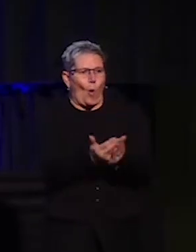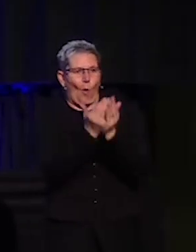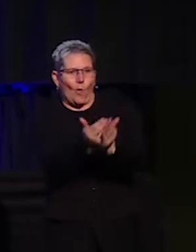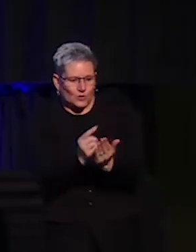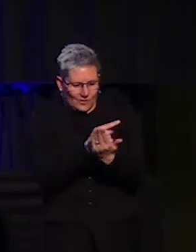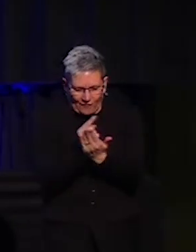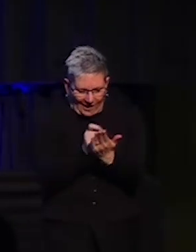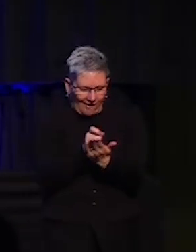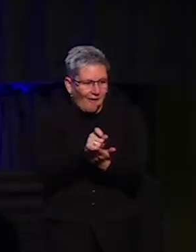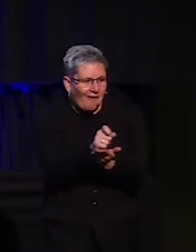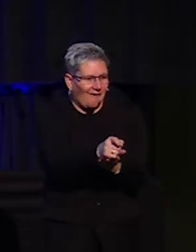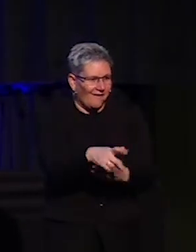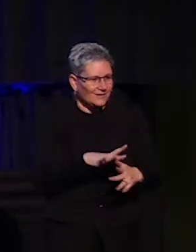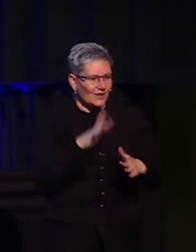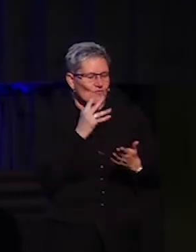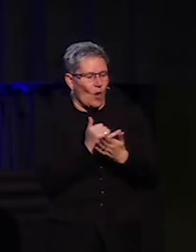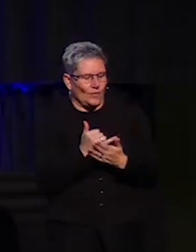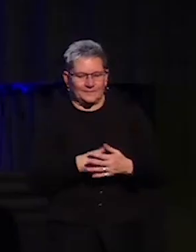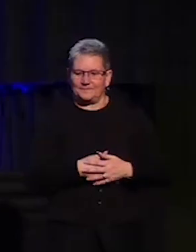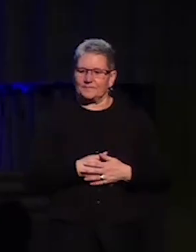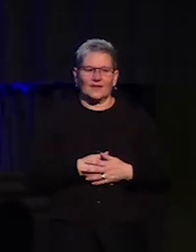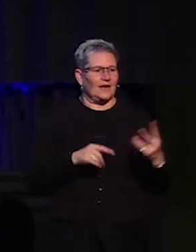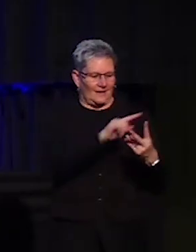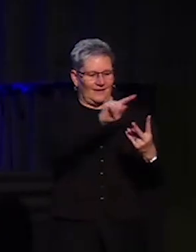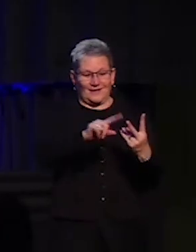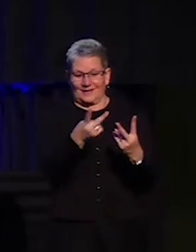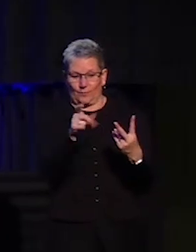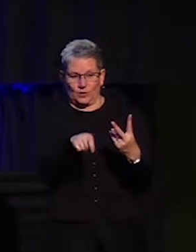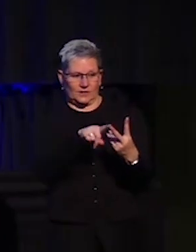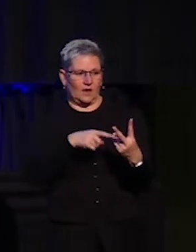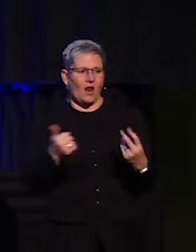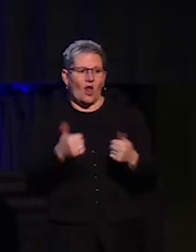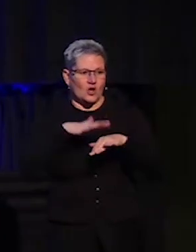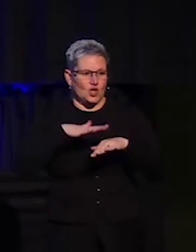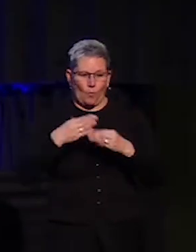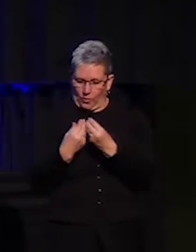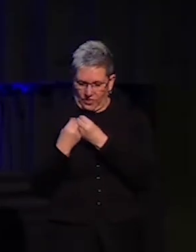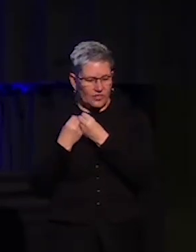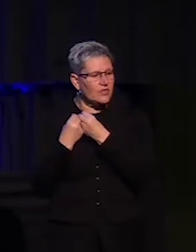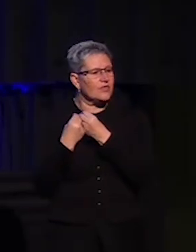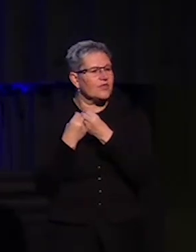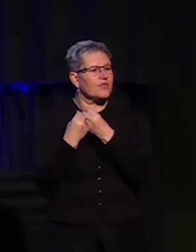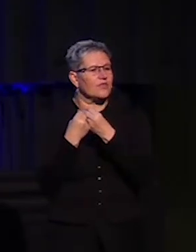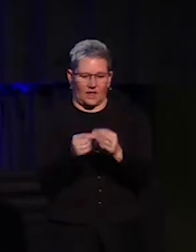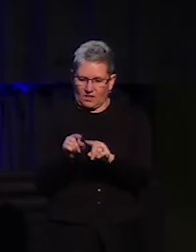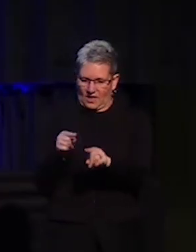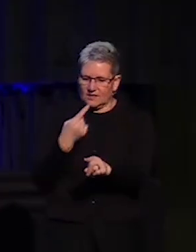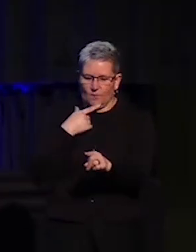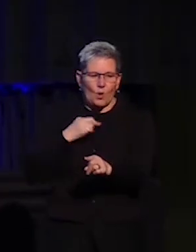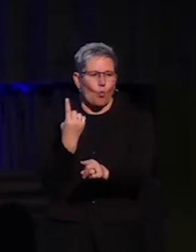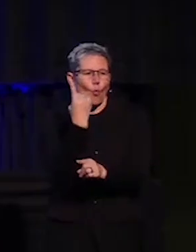The second person was someone who I've also spent quite a bit of time with, physically in person, who said, the one thing I remember,